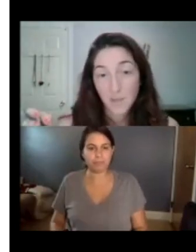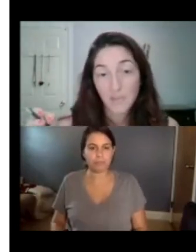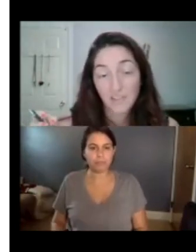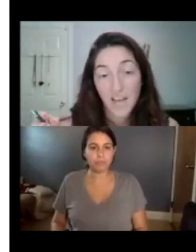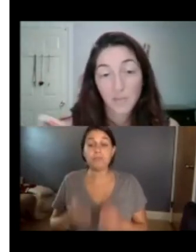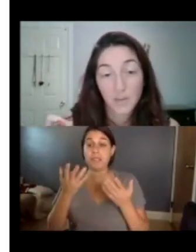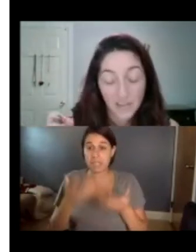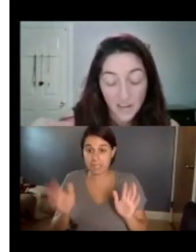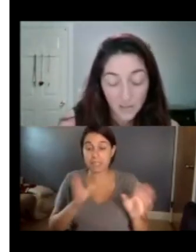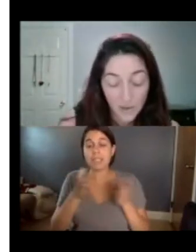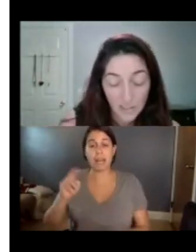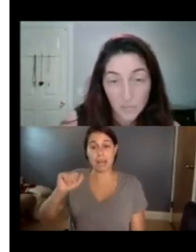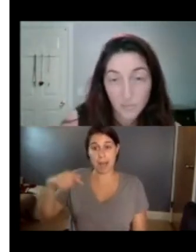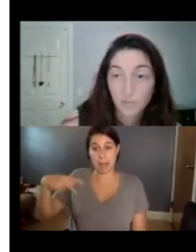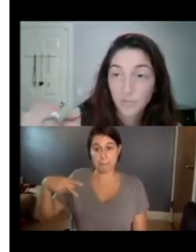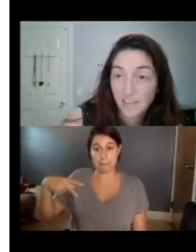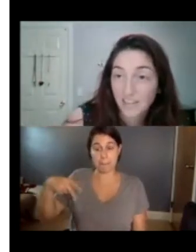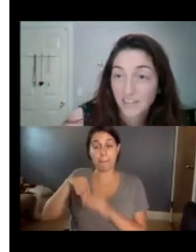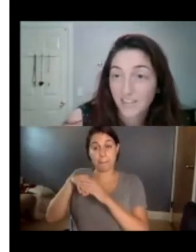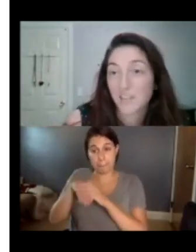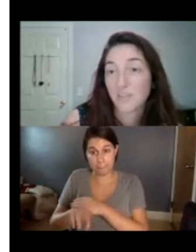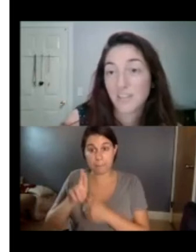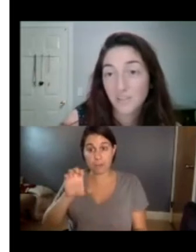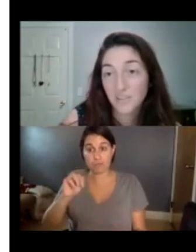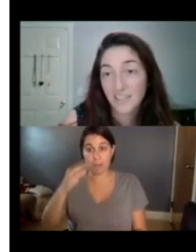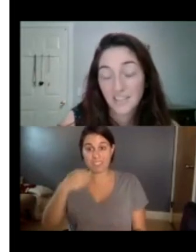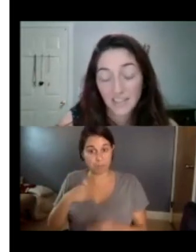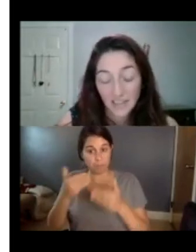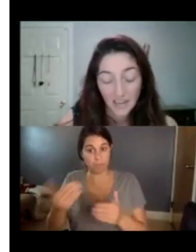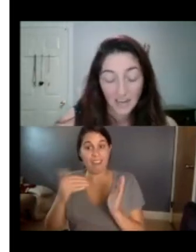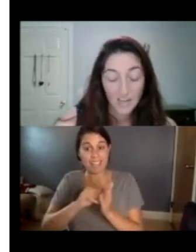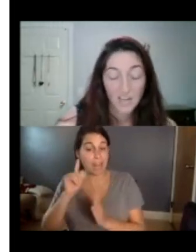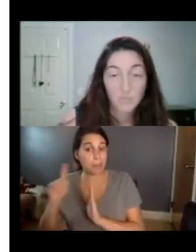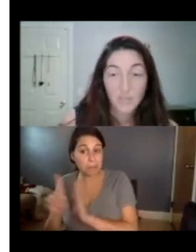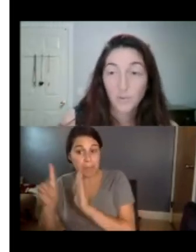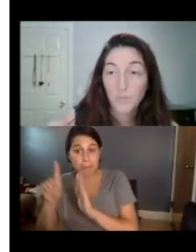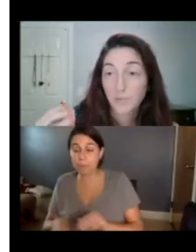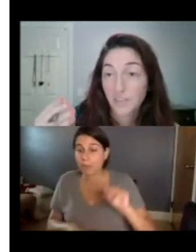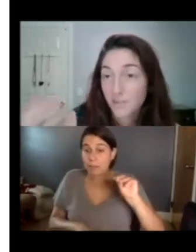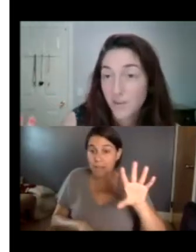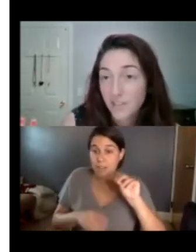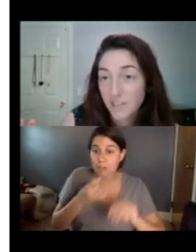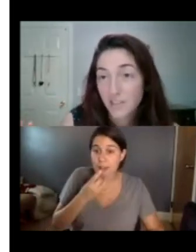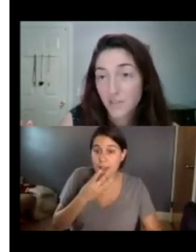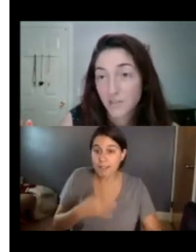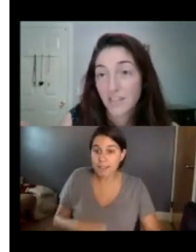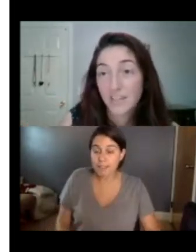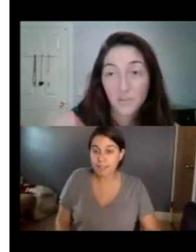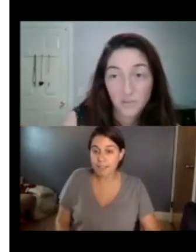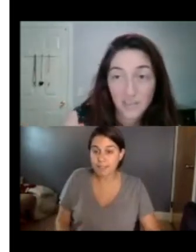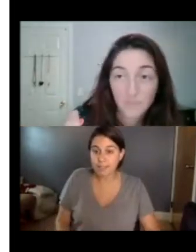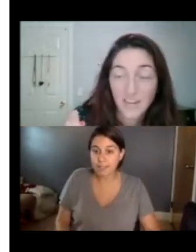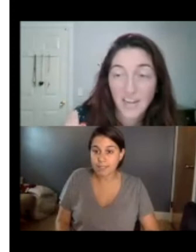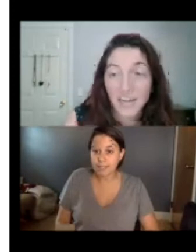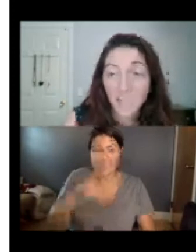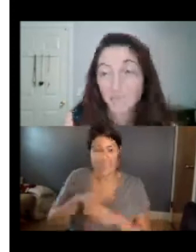took a nap in the lab, and when they entered REM sleep, we represented these sensory cues. And we told people, if you notice these cues in